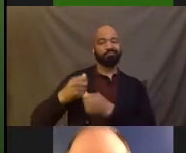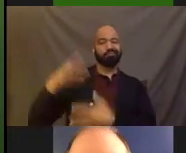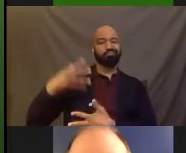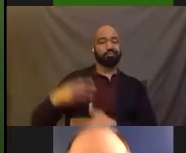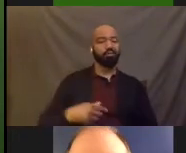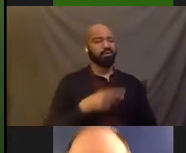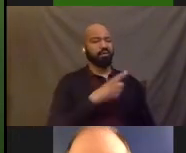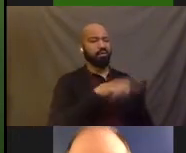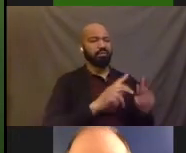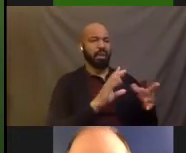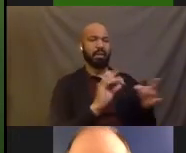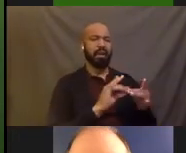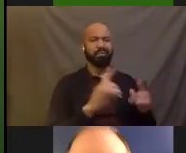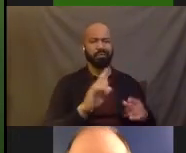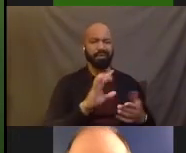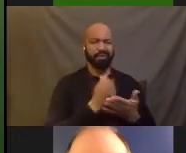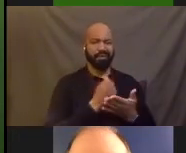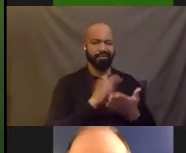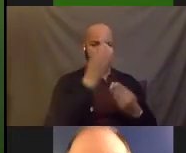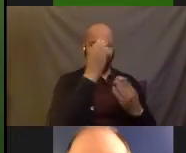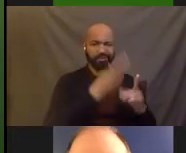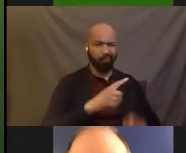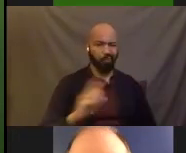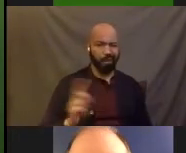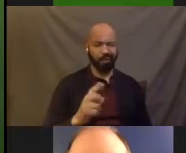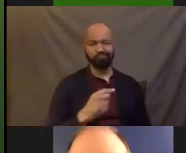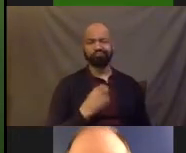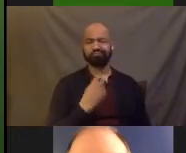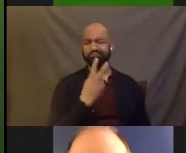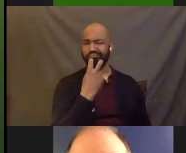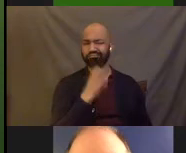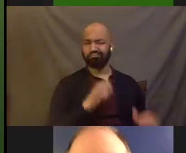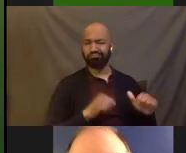What information, where do they get that information from?